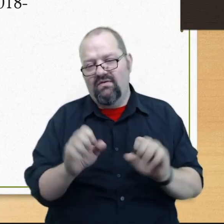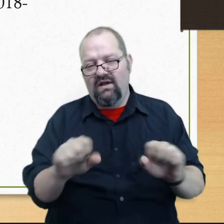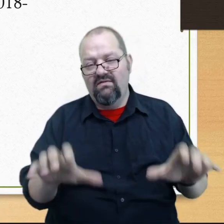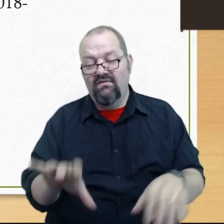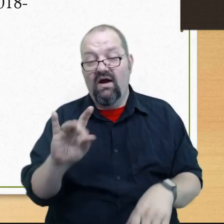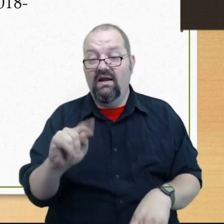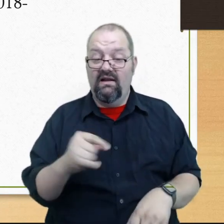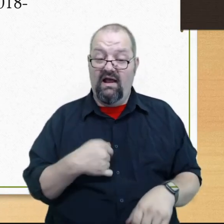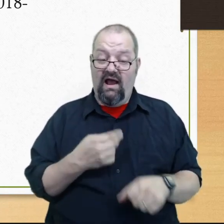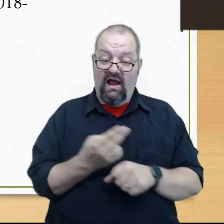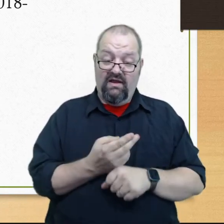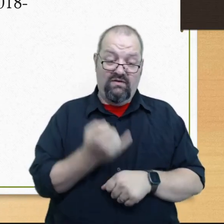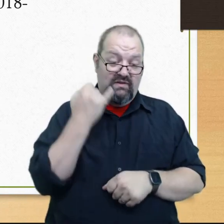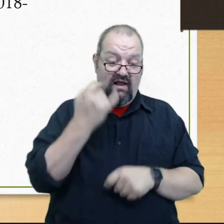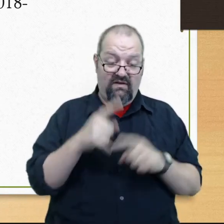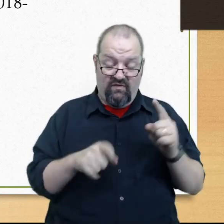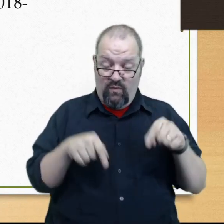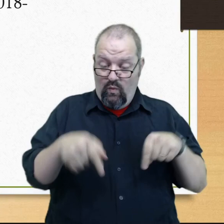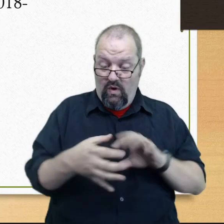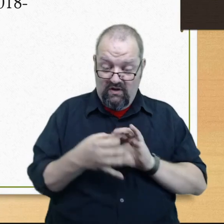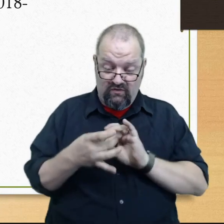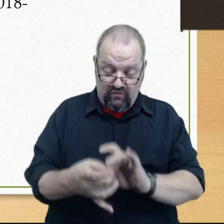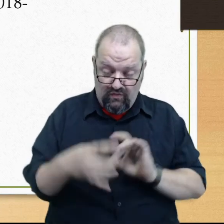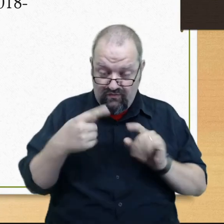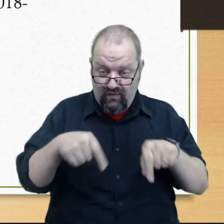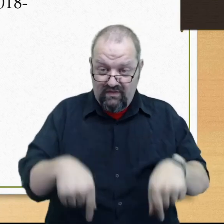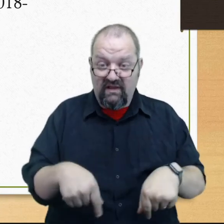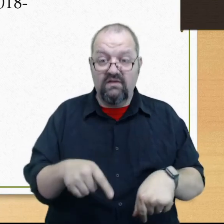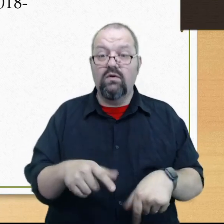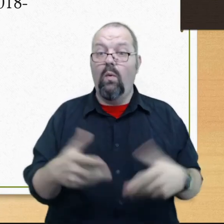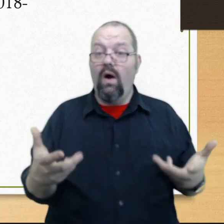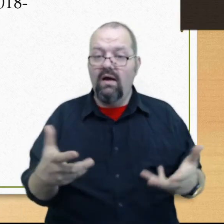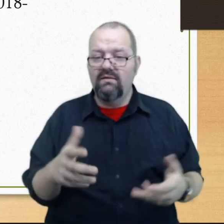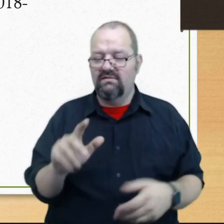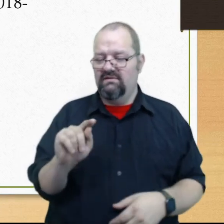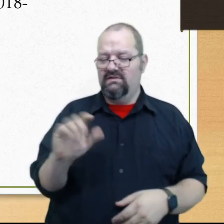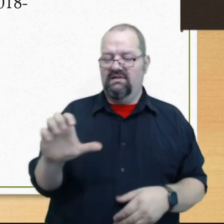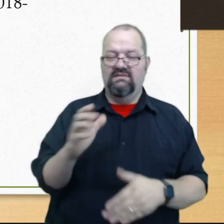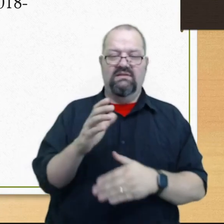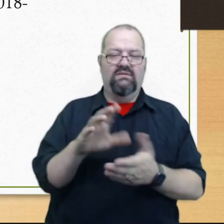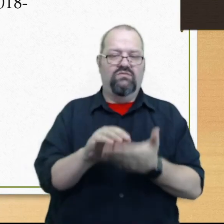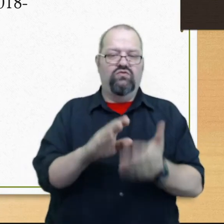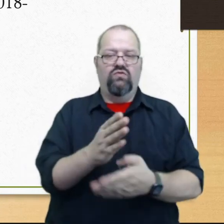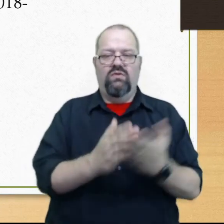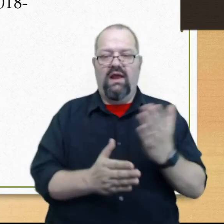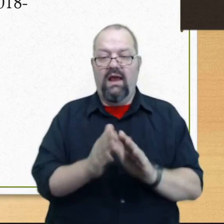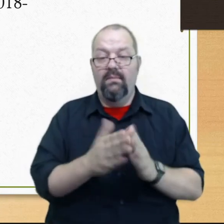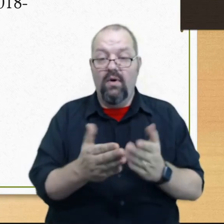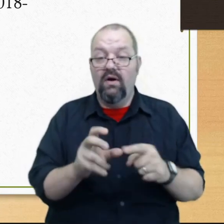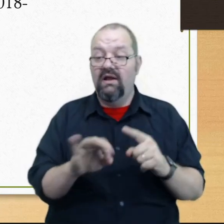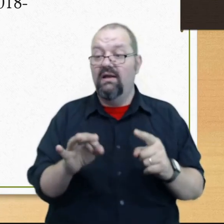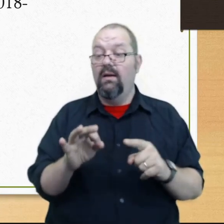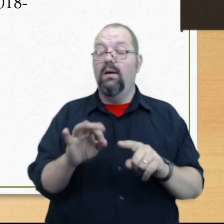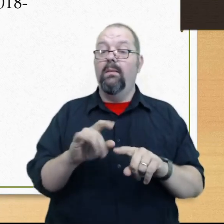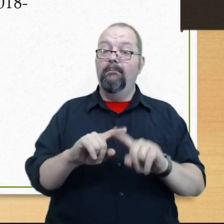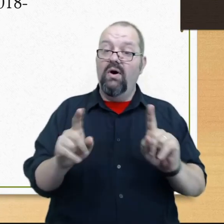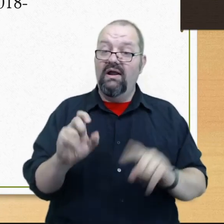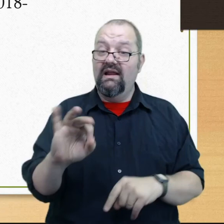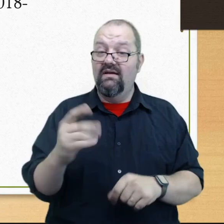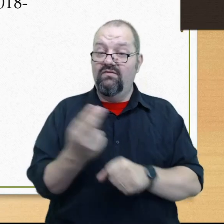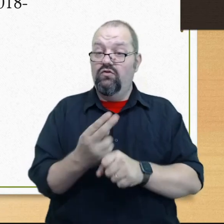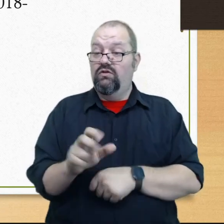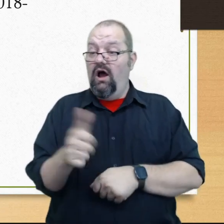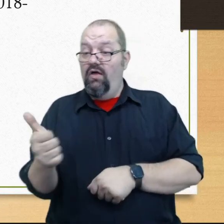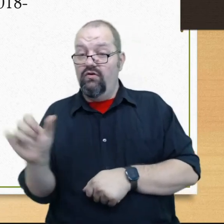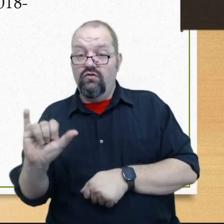used ideas from one source in this video, TCC Student Handbook, but if I had used any others, I would have tagged their ideas with other